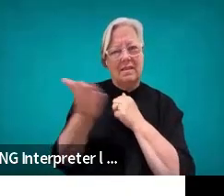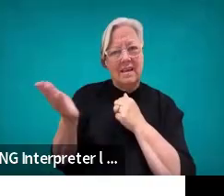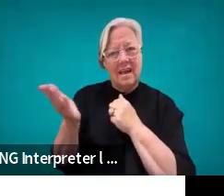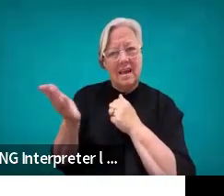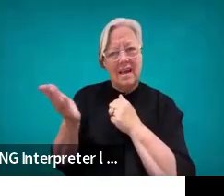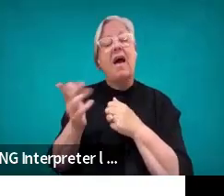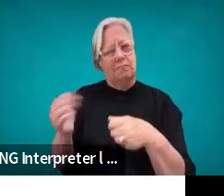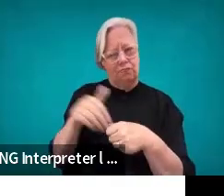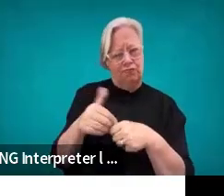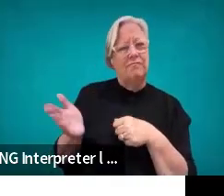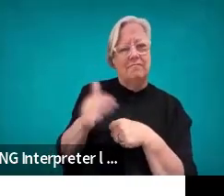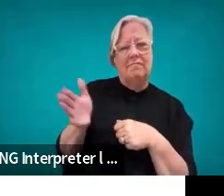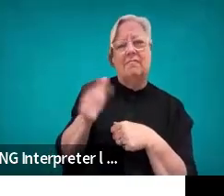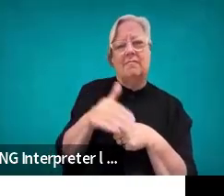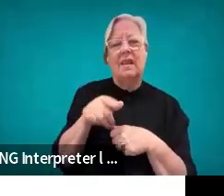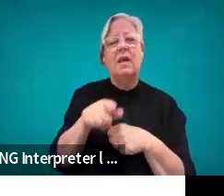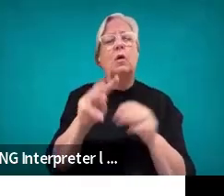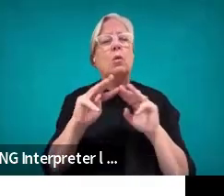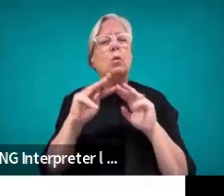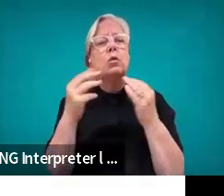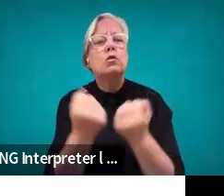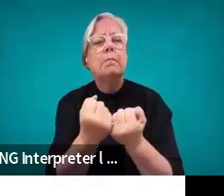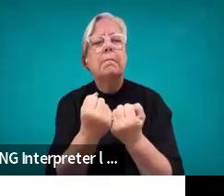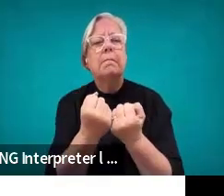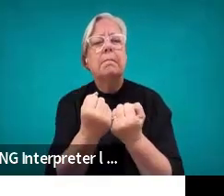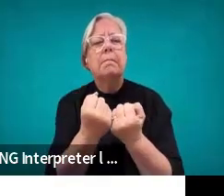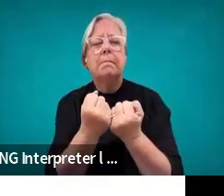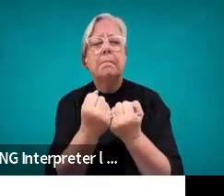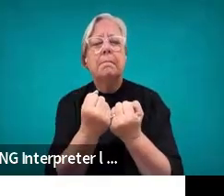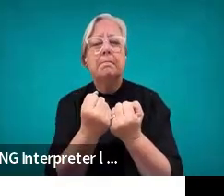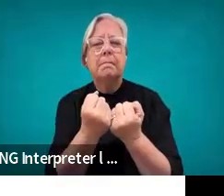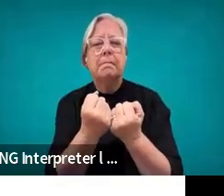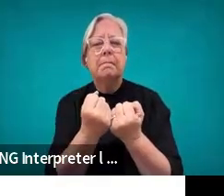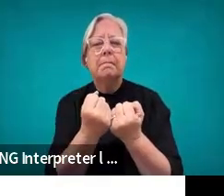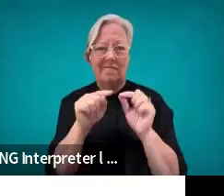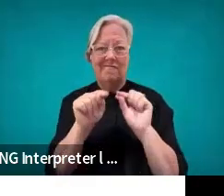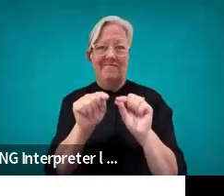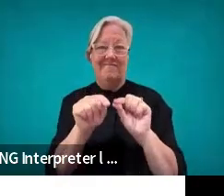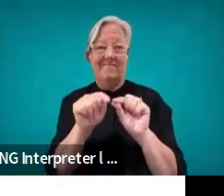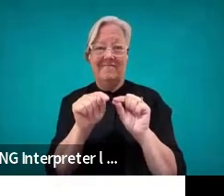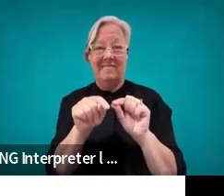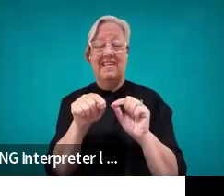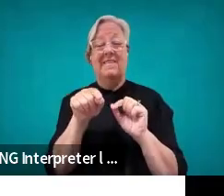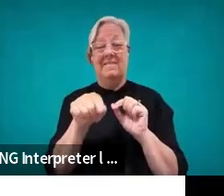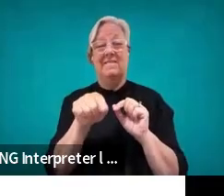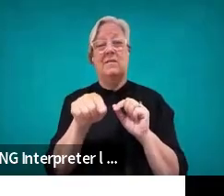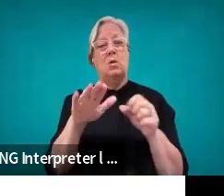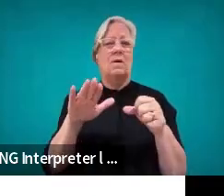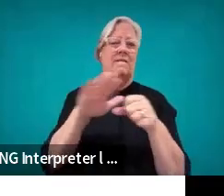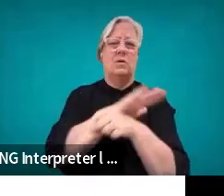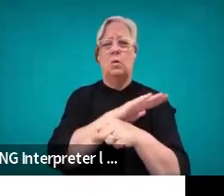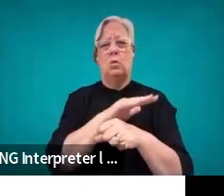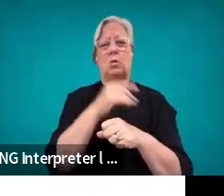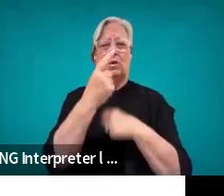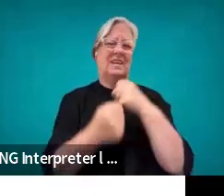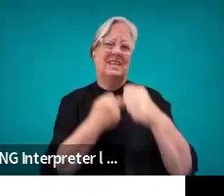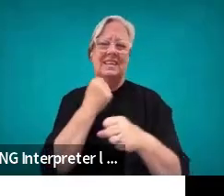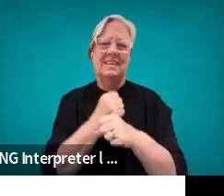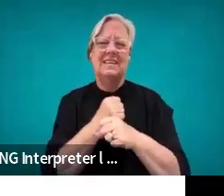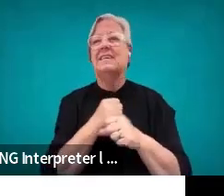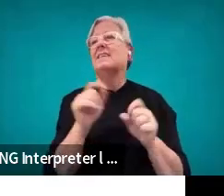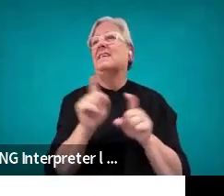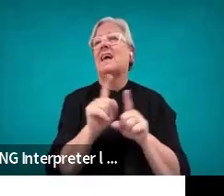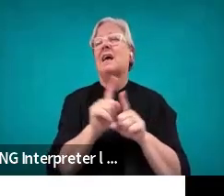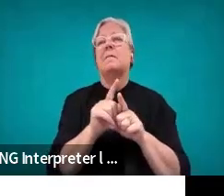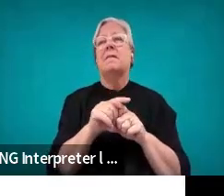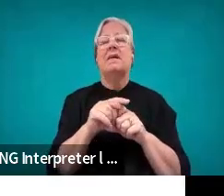process through the workshops that we did for the whole entire year. Basically, like every quarter, we had